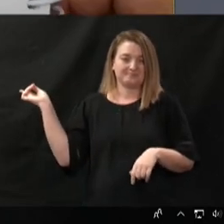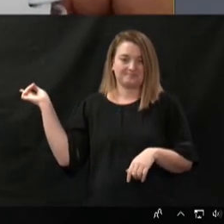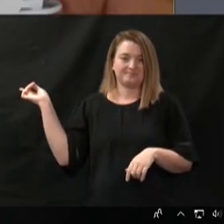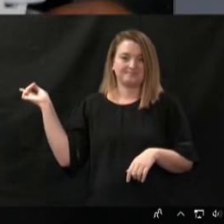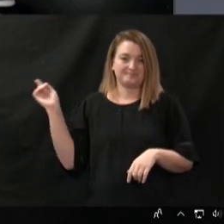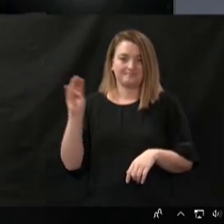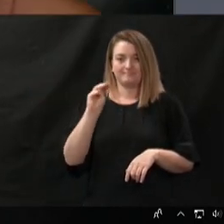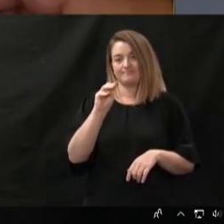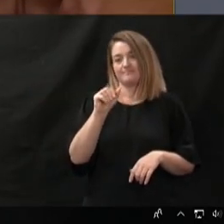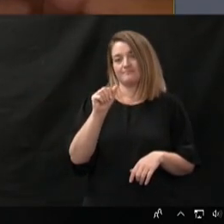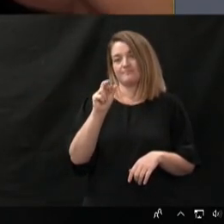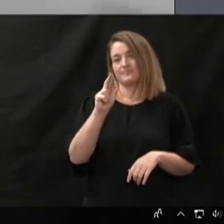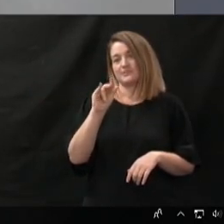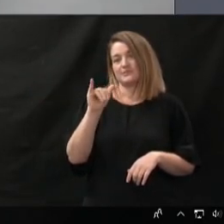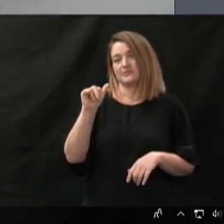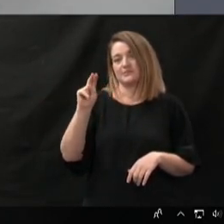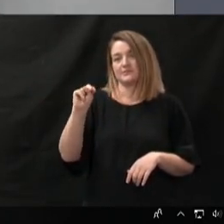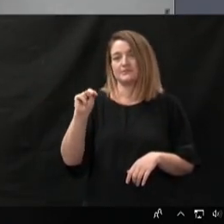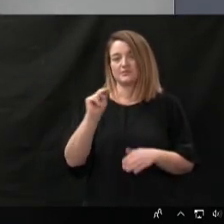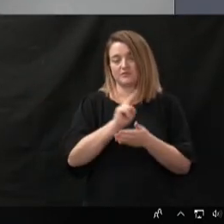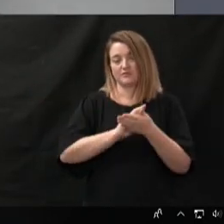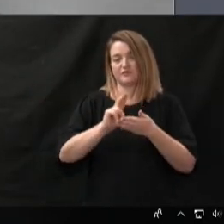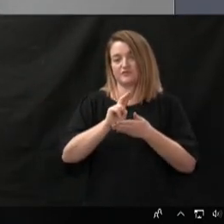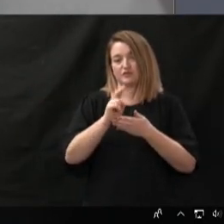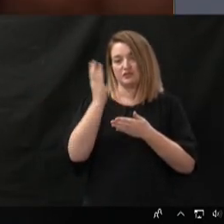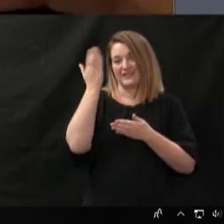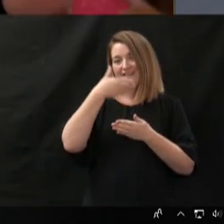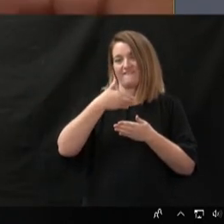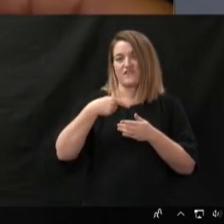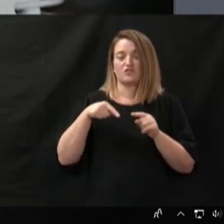it has a PowerPoint that I put in there that's